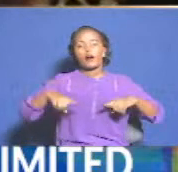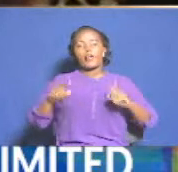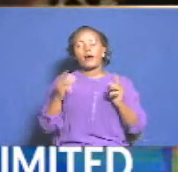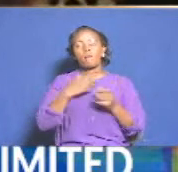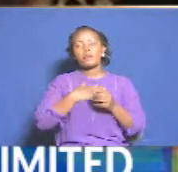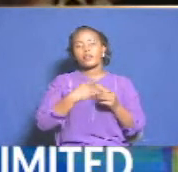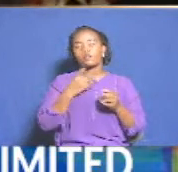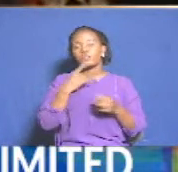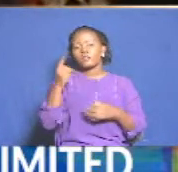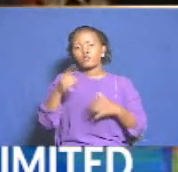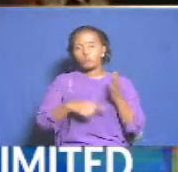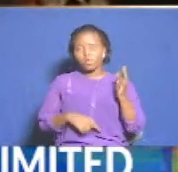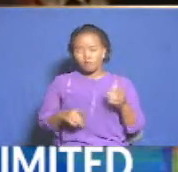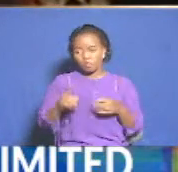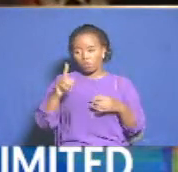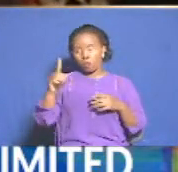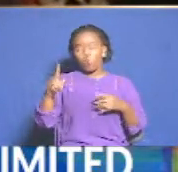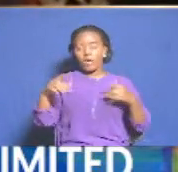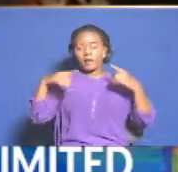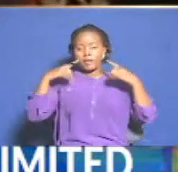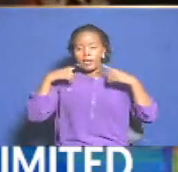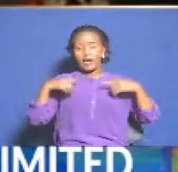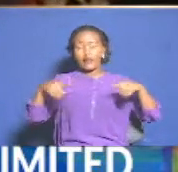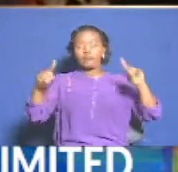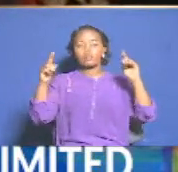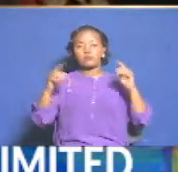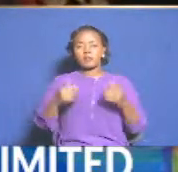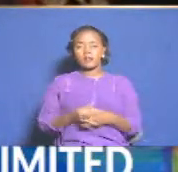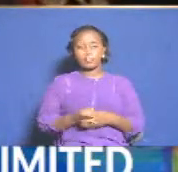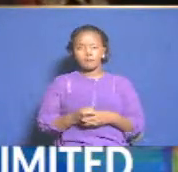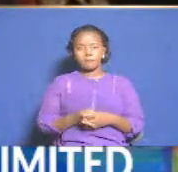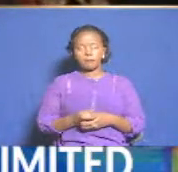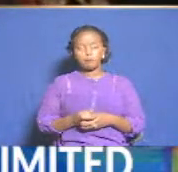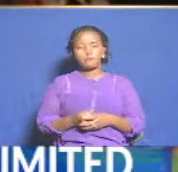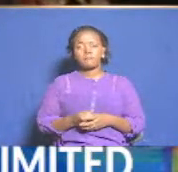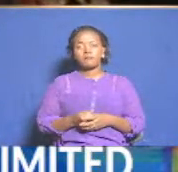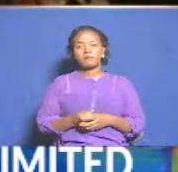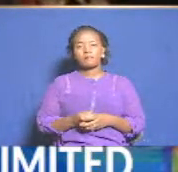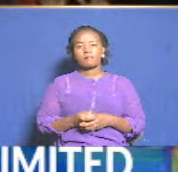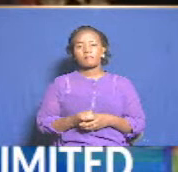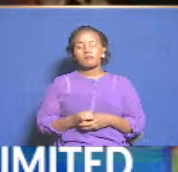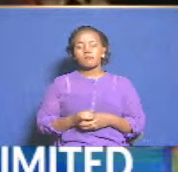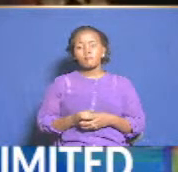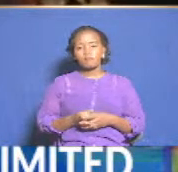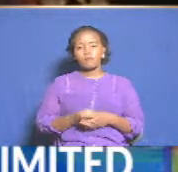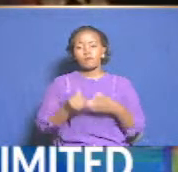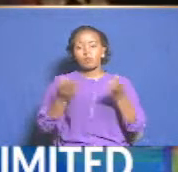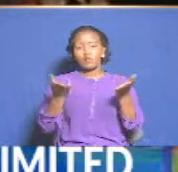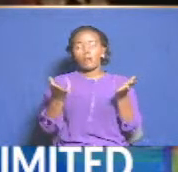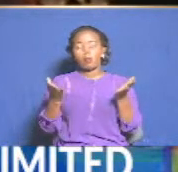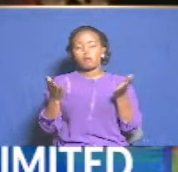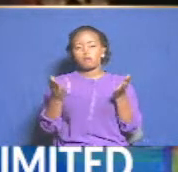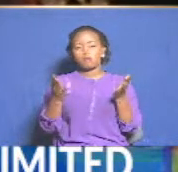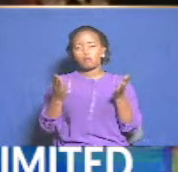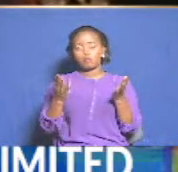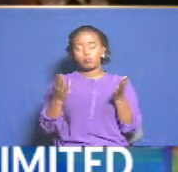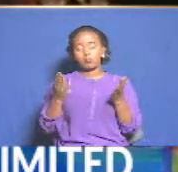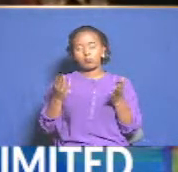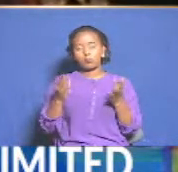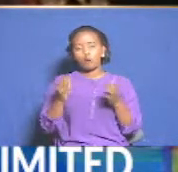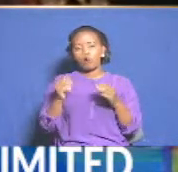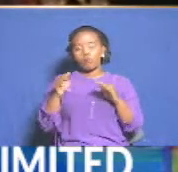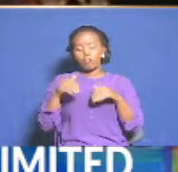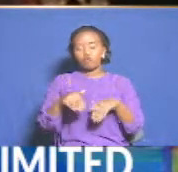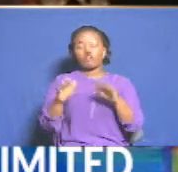key announcement. Due to the need to observe the COVID-19